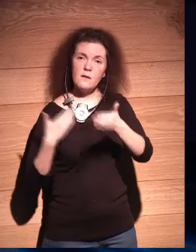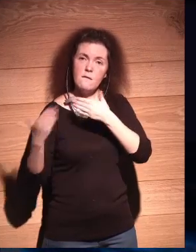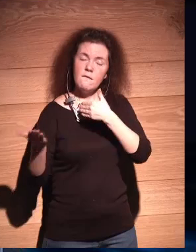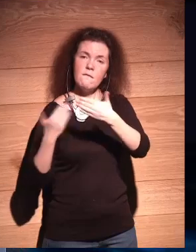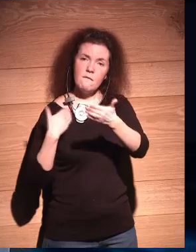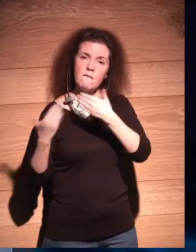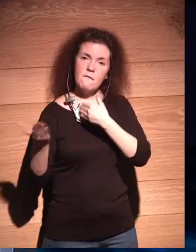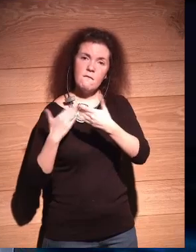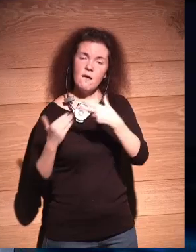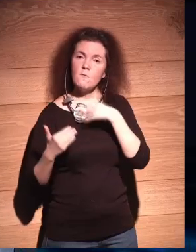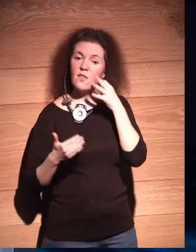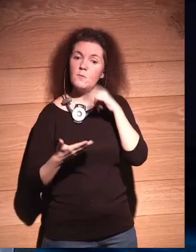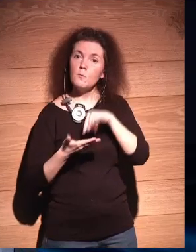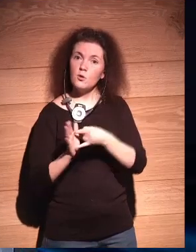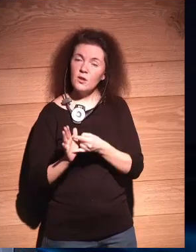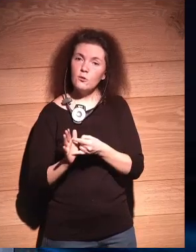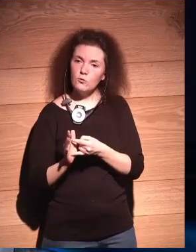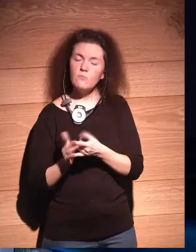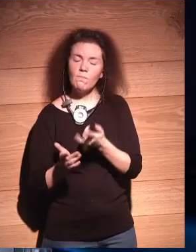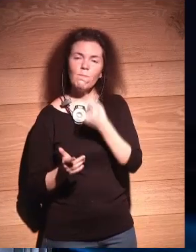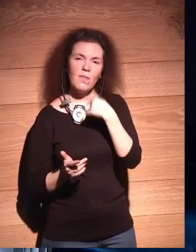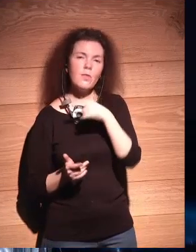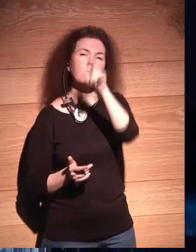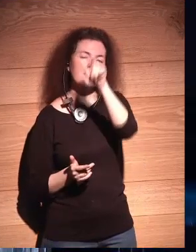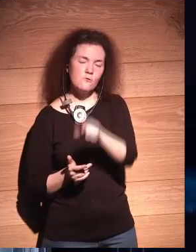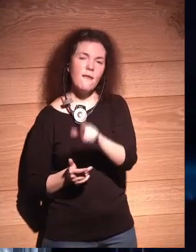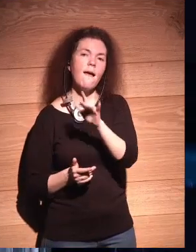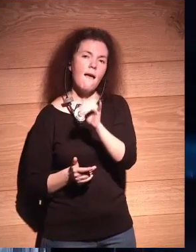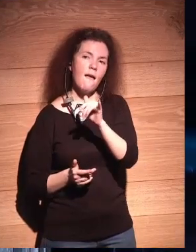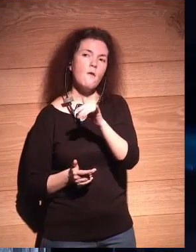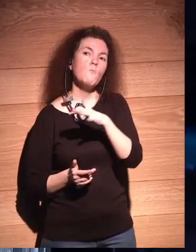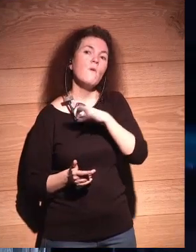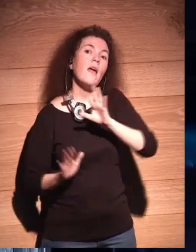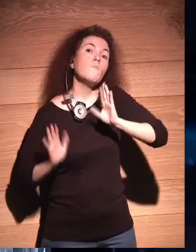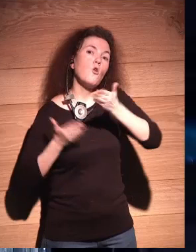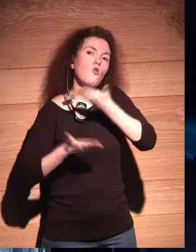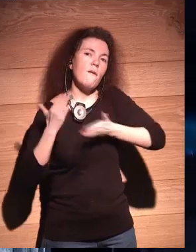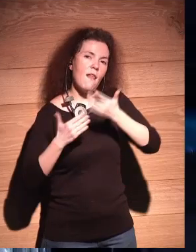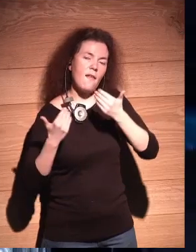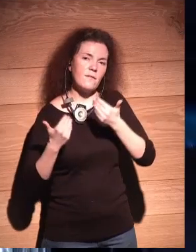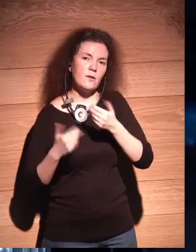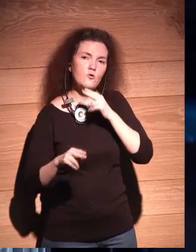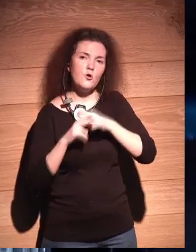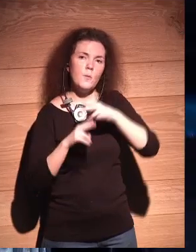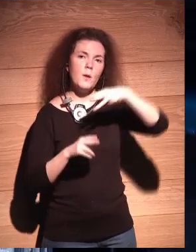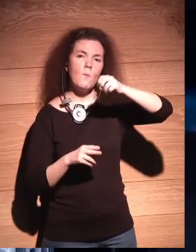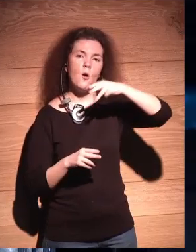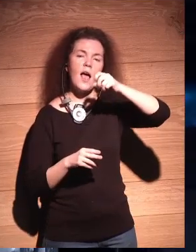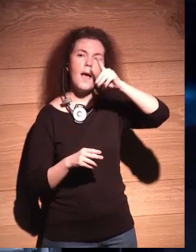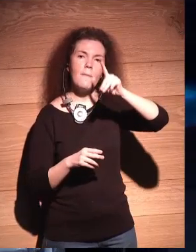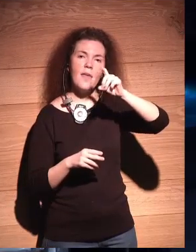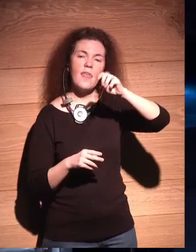you." And she got me in touch with Mohammed al-Ghurani. He was the youngest detainee in